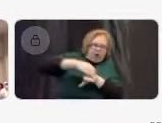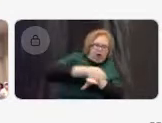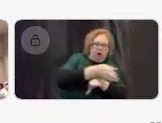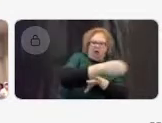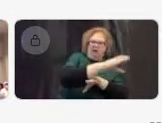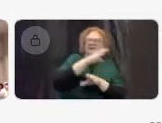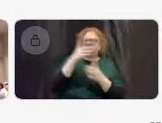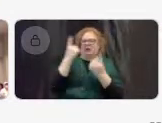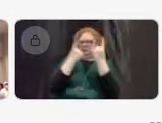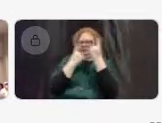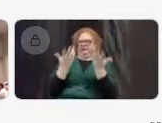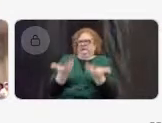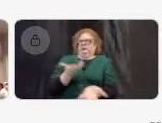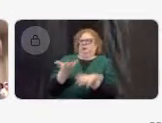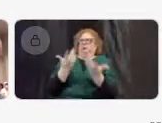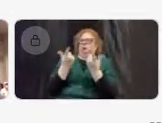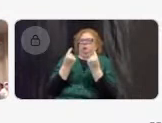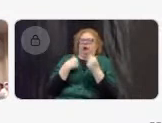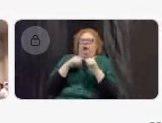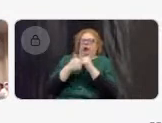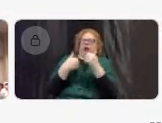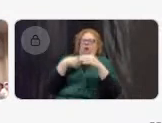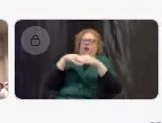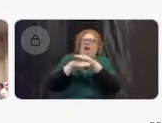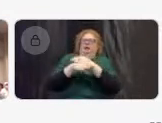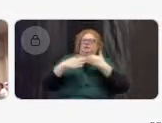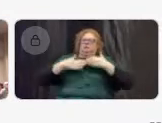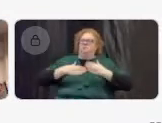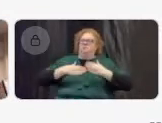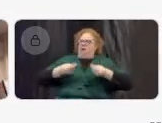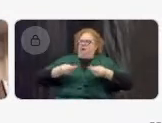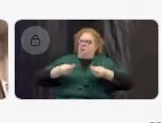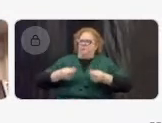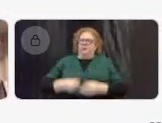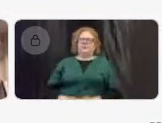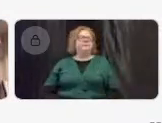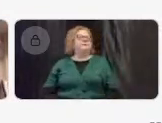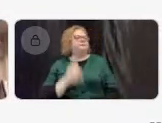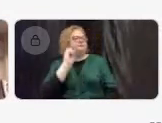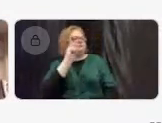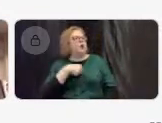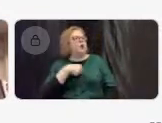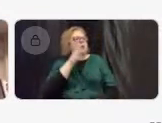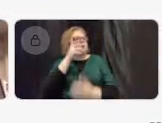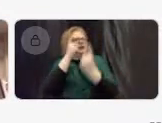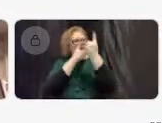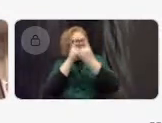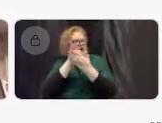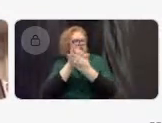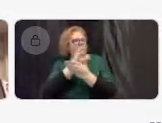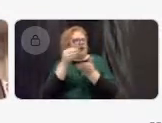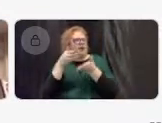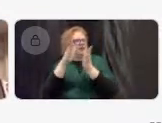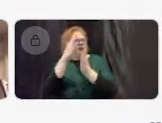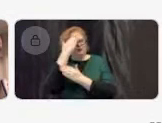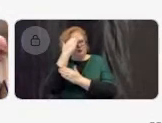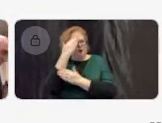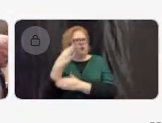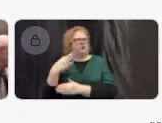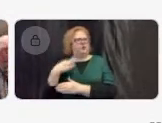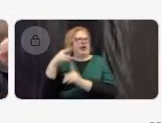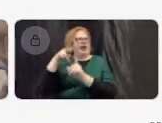Thank you very much, sir. And I guess we will get that information to you, and we will have the applicant to clarify